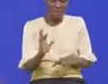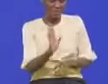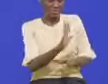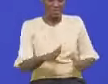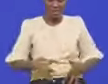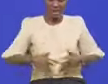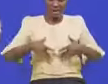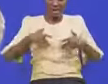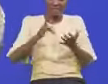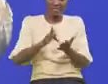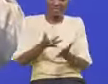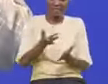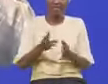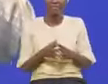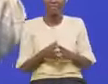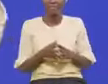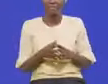Ye pa gbenono.